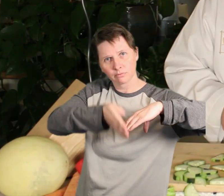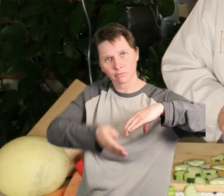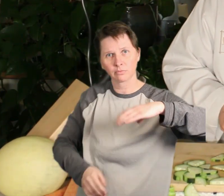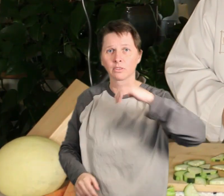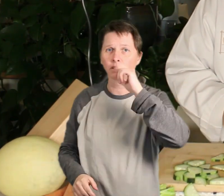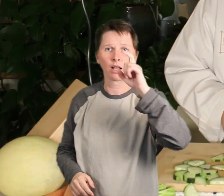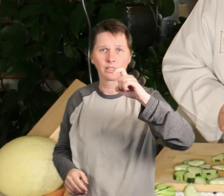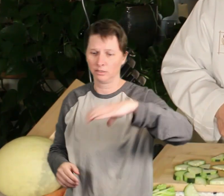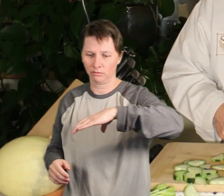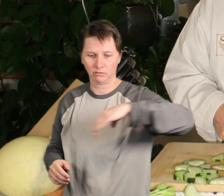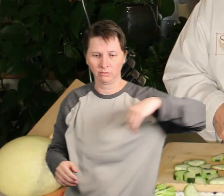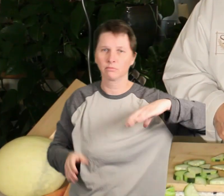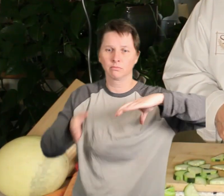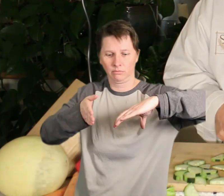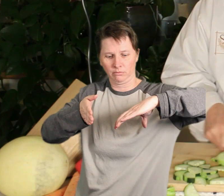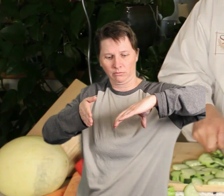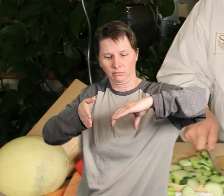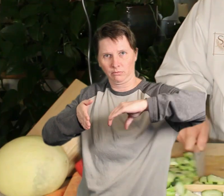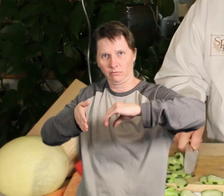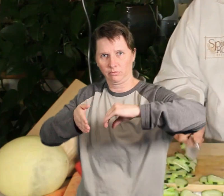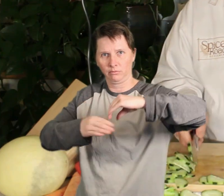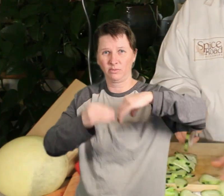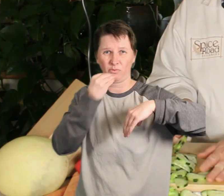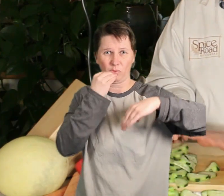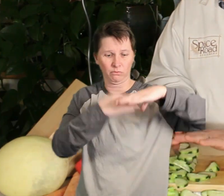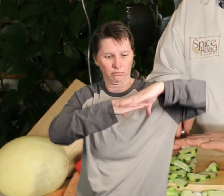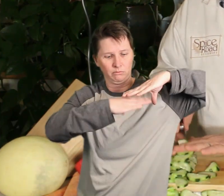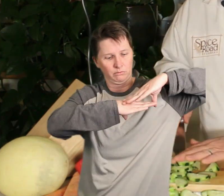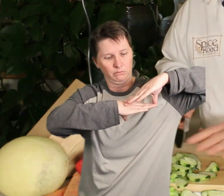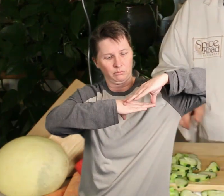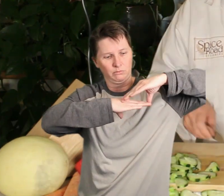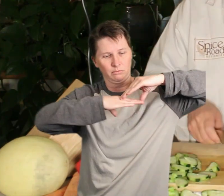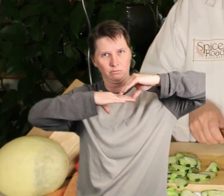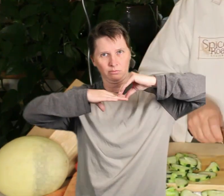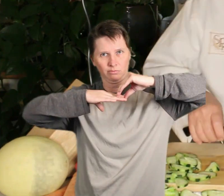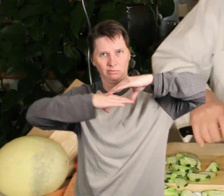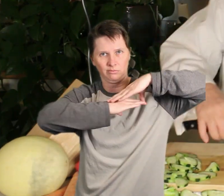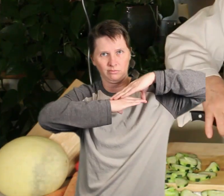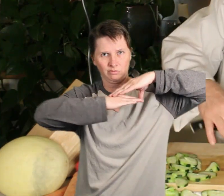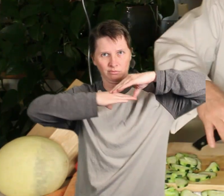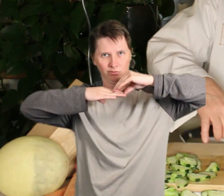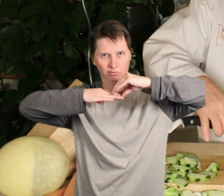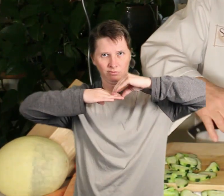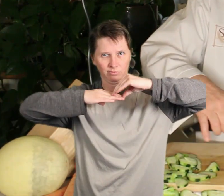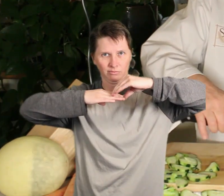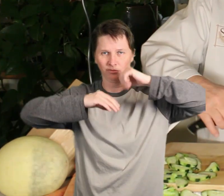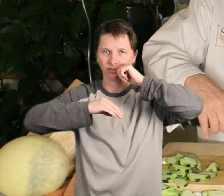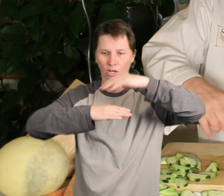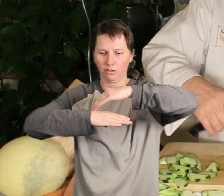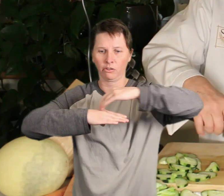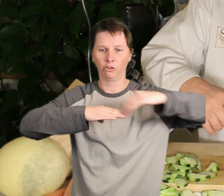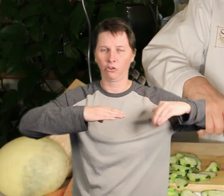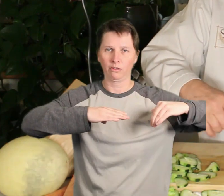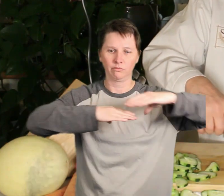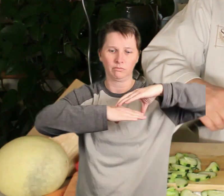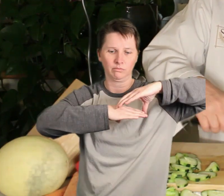anything except slices in rapid succession. The power tool, the main difference is that we're getting a